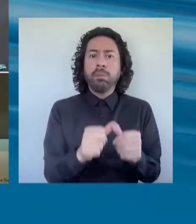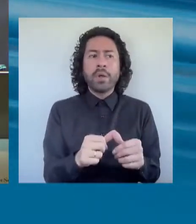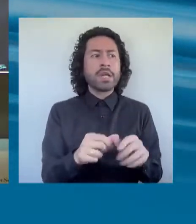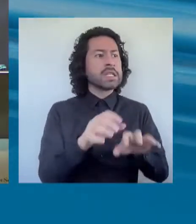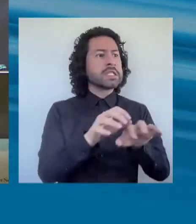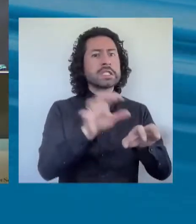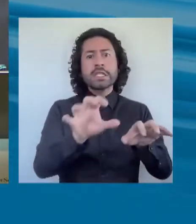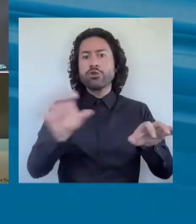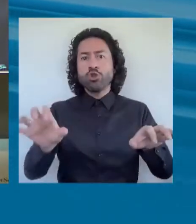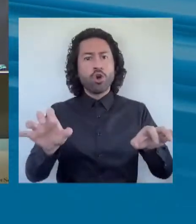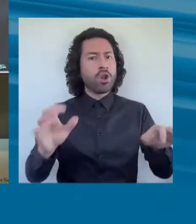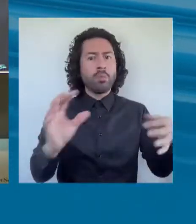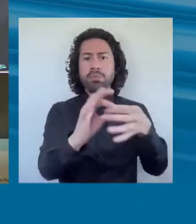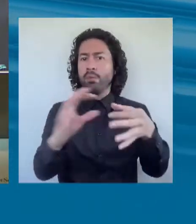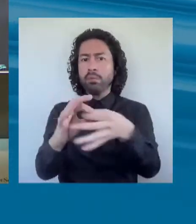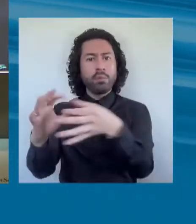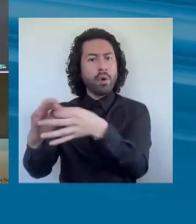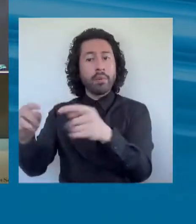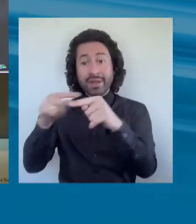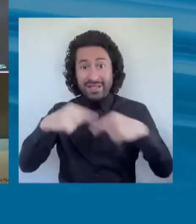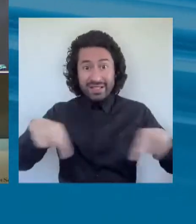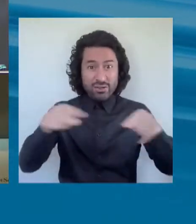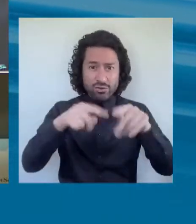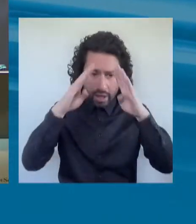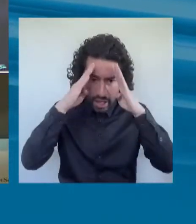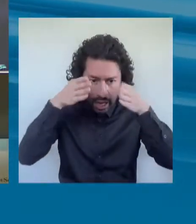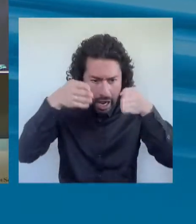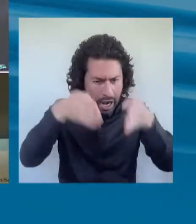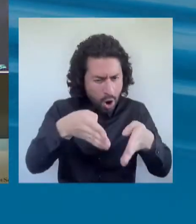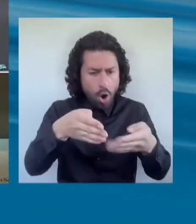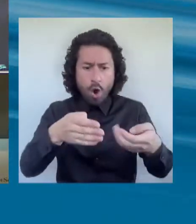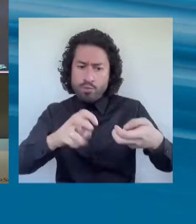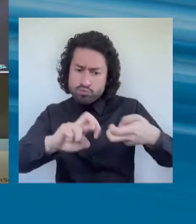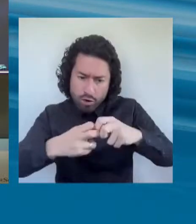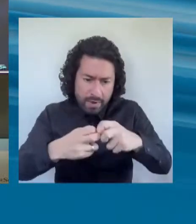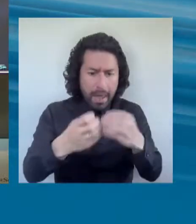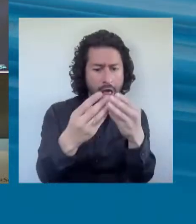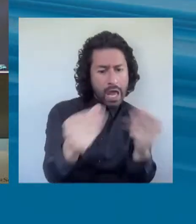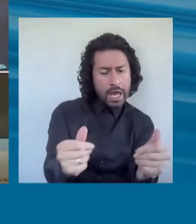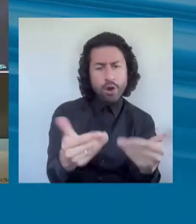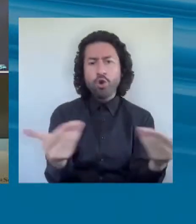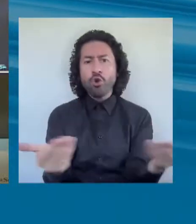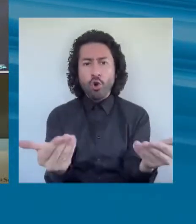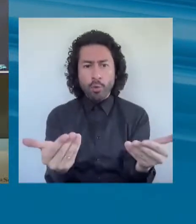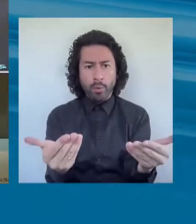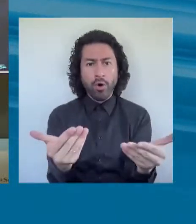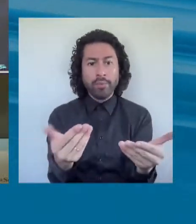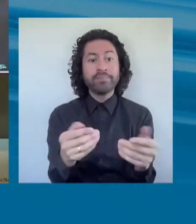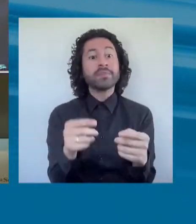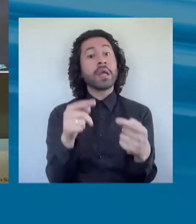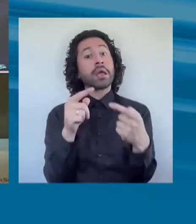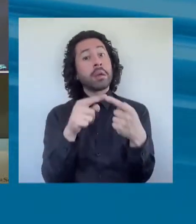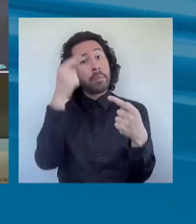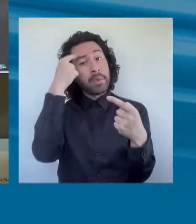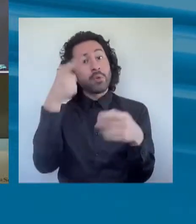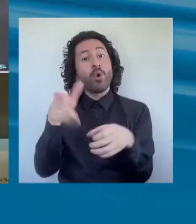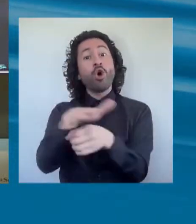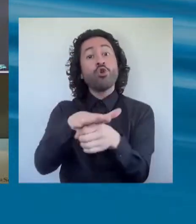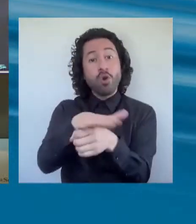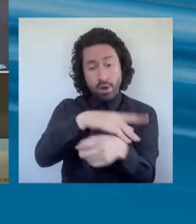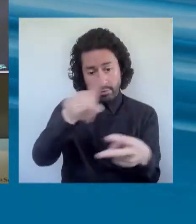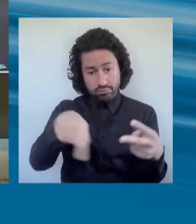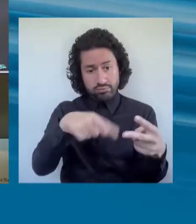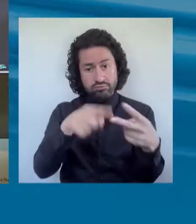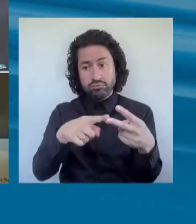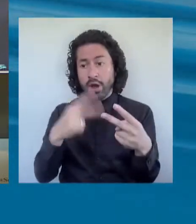different areas, going beyond the silo approach. We should focus on problems, and we can think